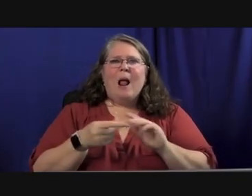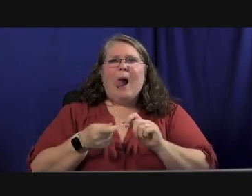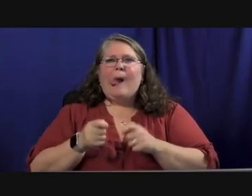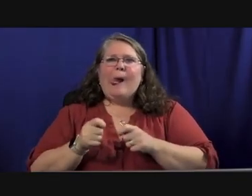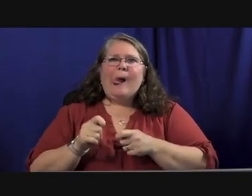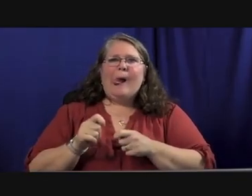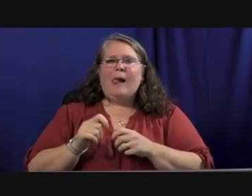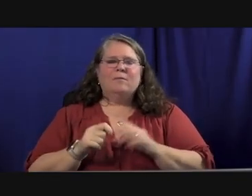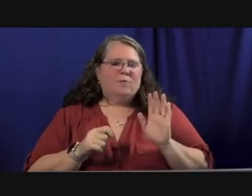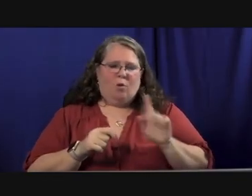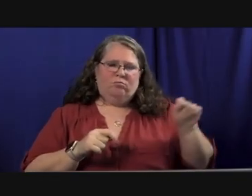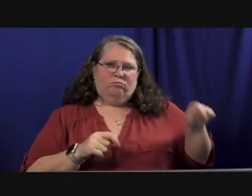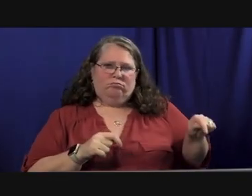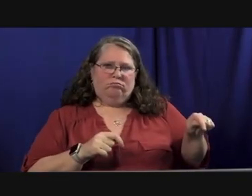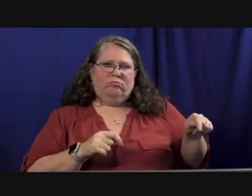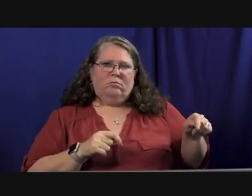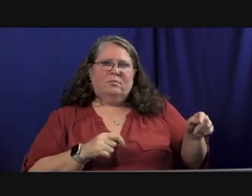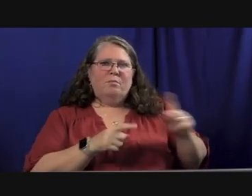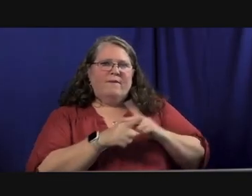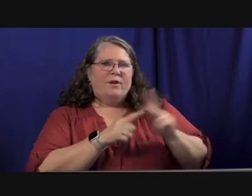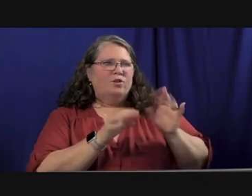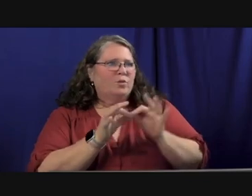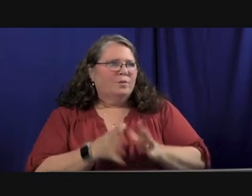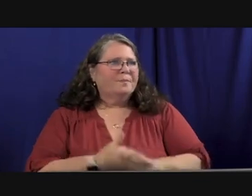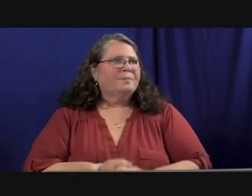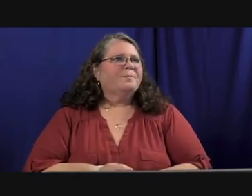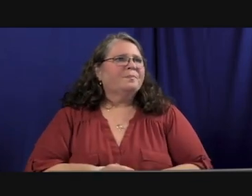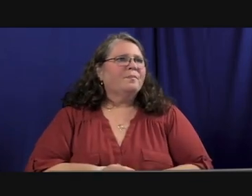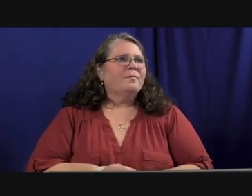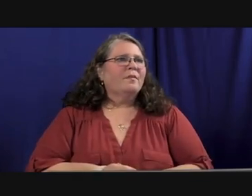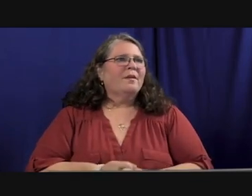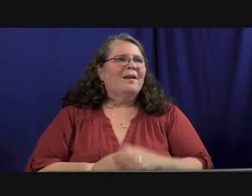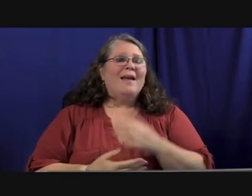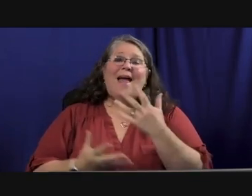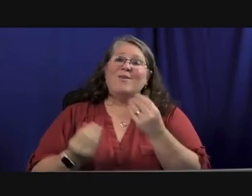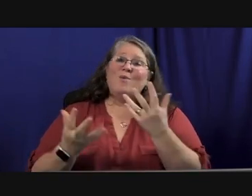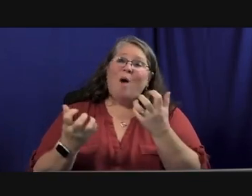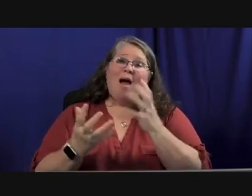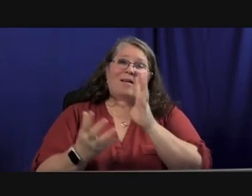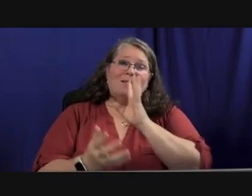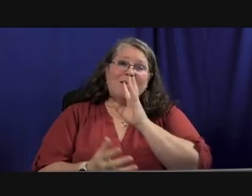extensive training on how to interpret information.